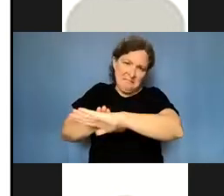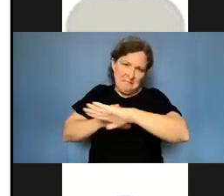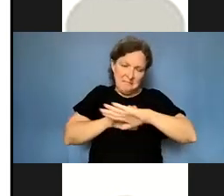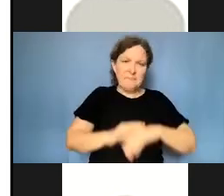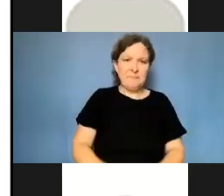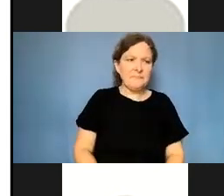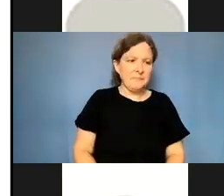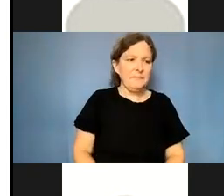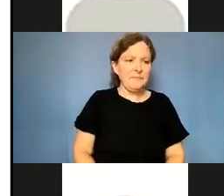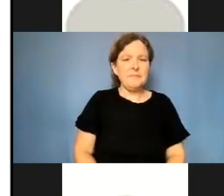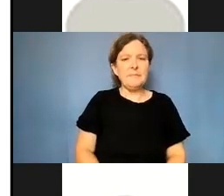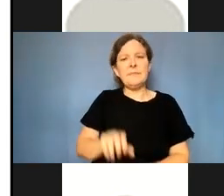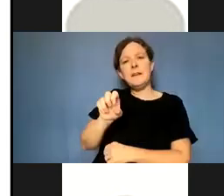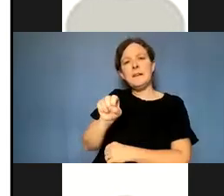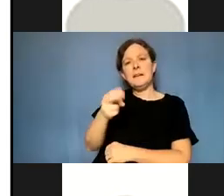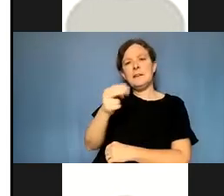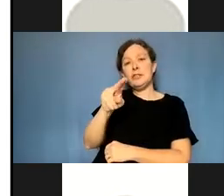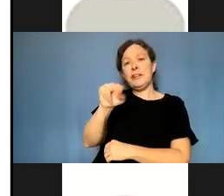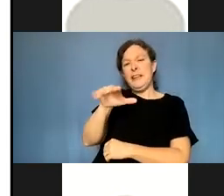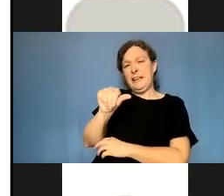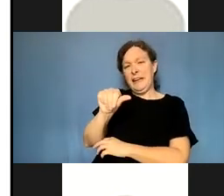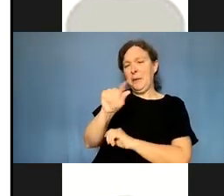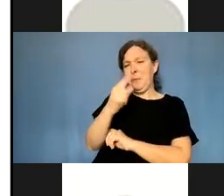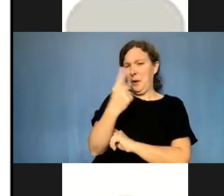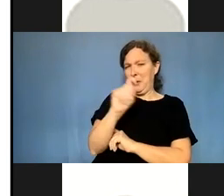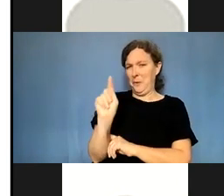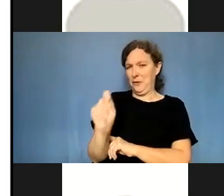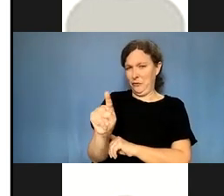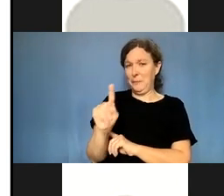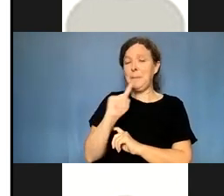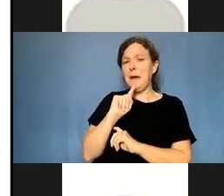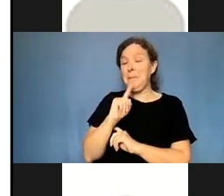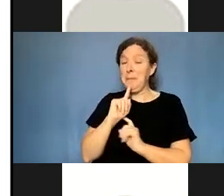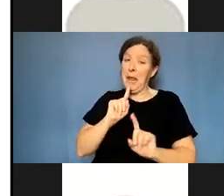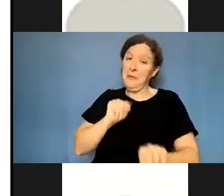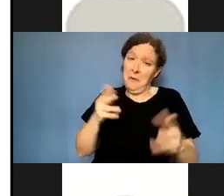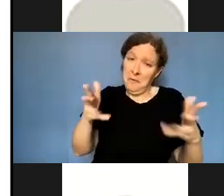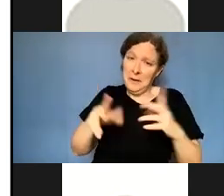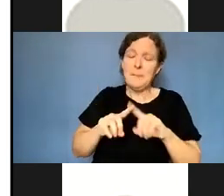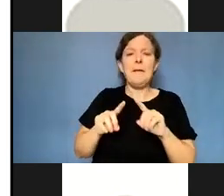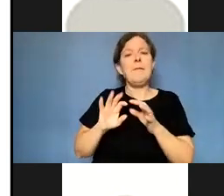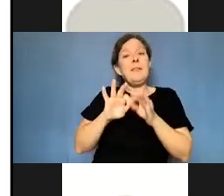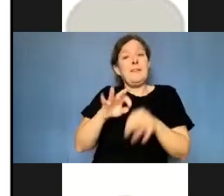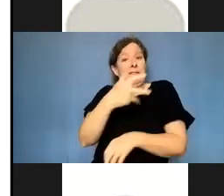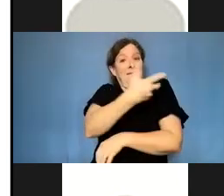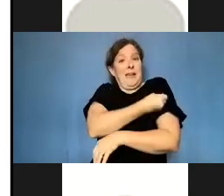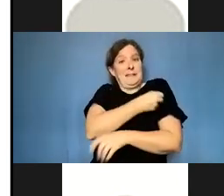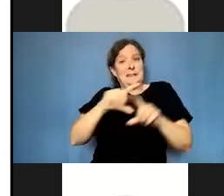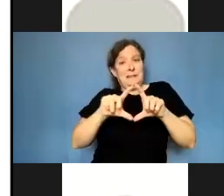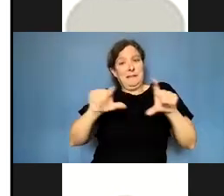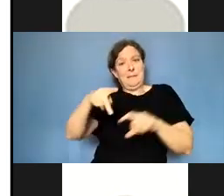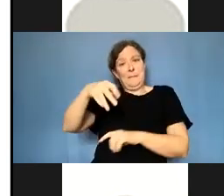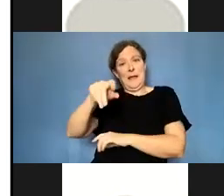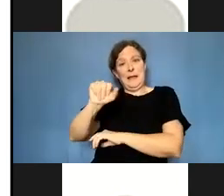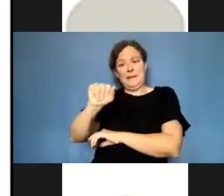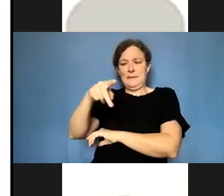Geoff, there's one question. I think you might have answered it, but the question is, as it relates to the vaccine passport, I'm guessing that passports